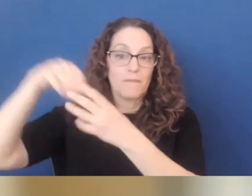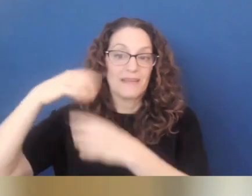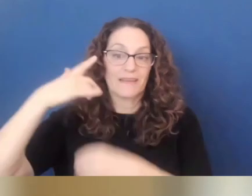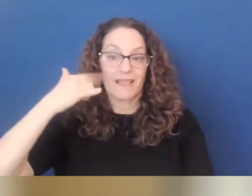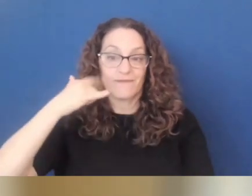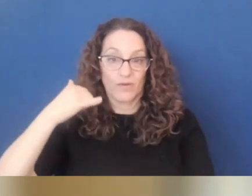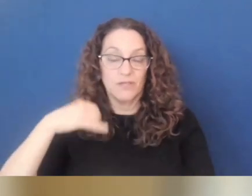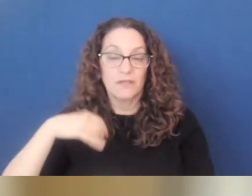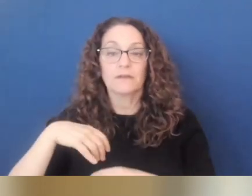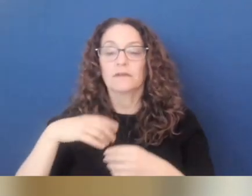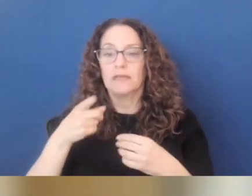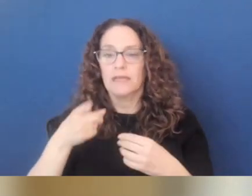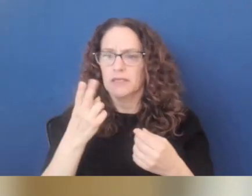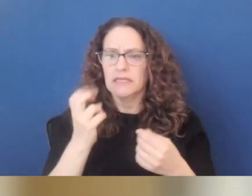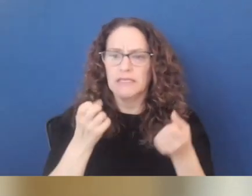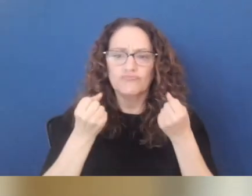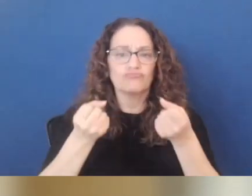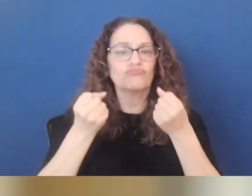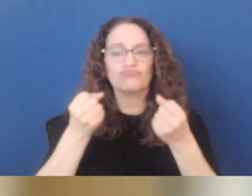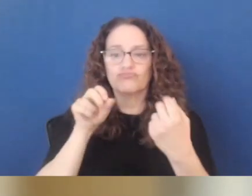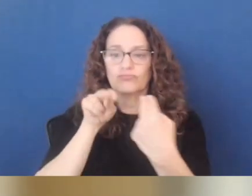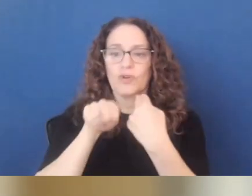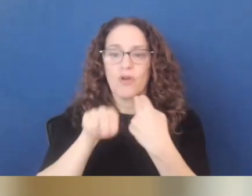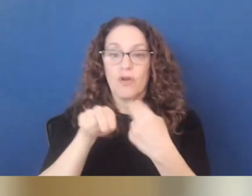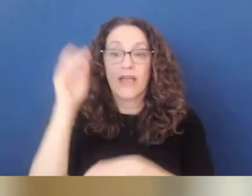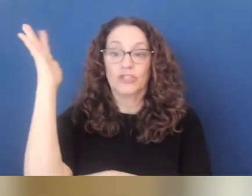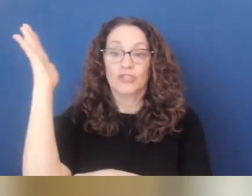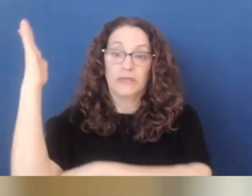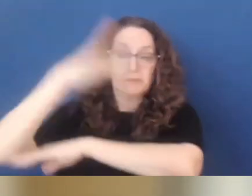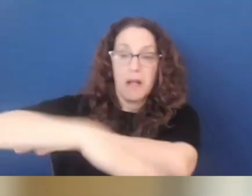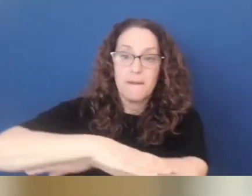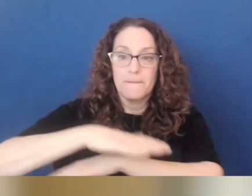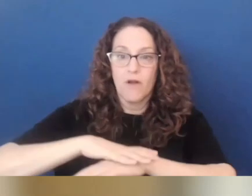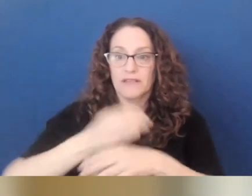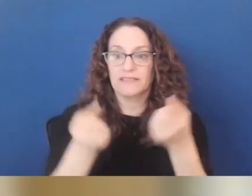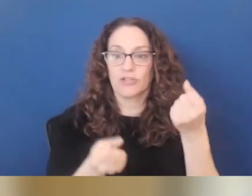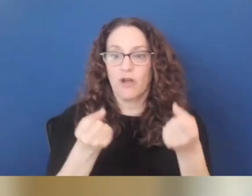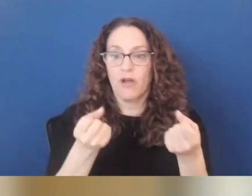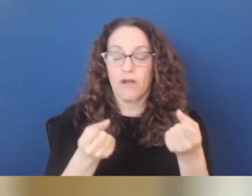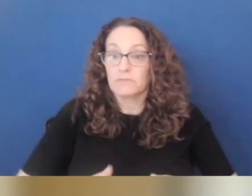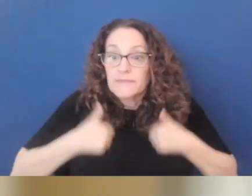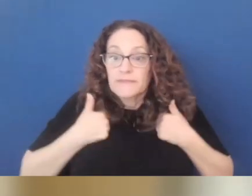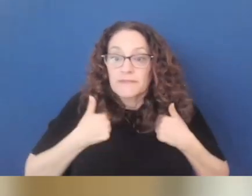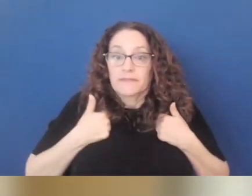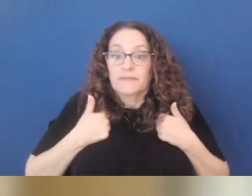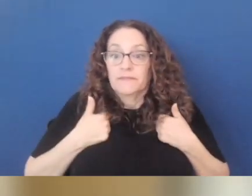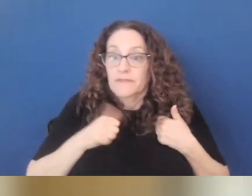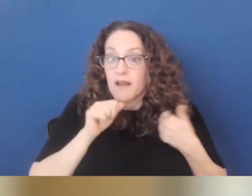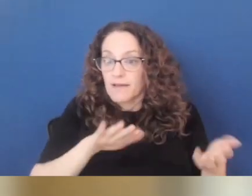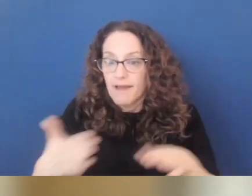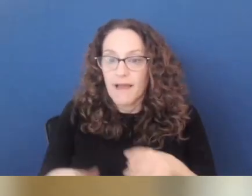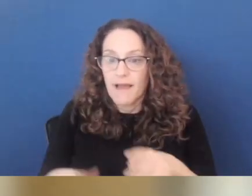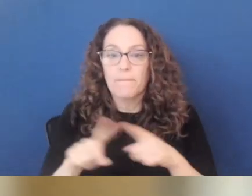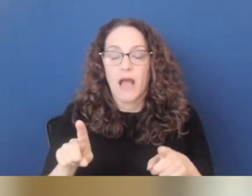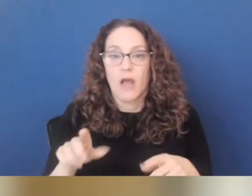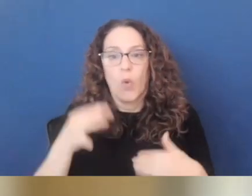fell on his car as he was driving. He didn't die, but it was really a well, this certainly could have. He just